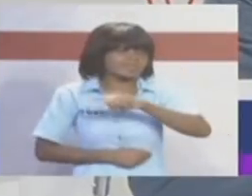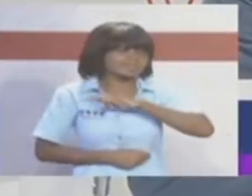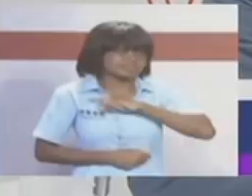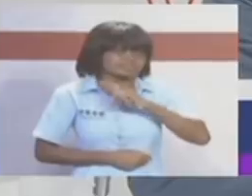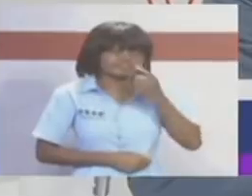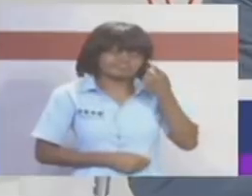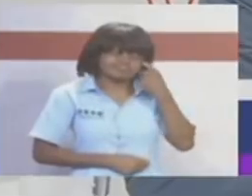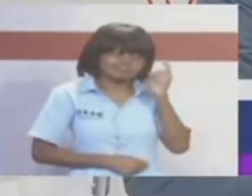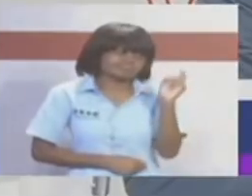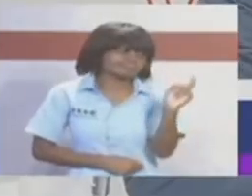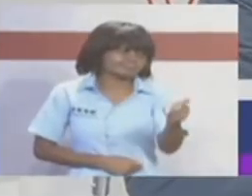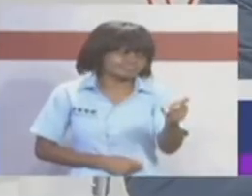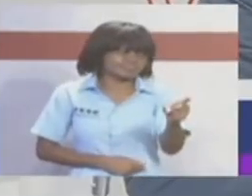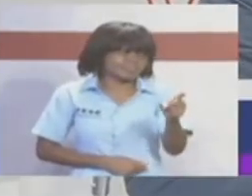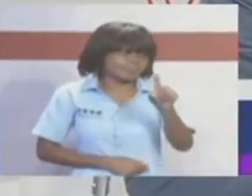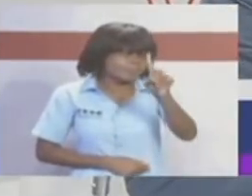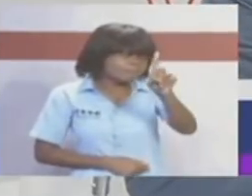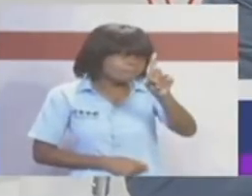the